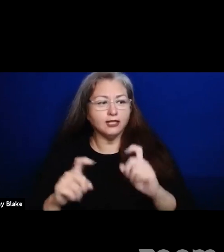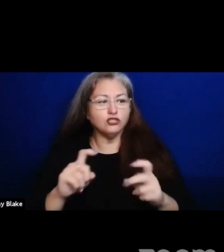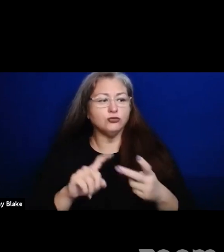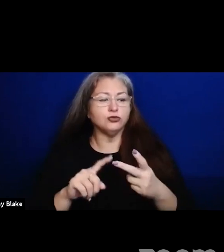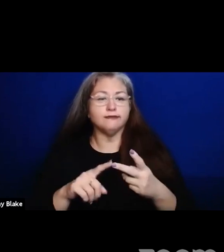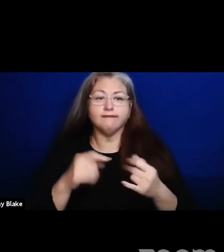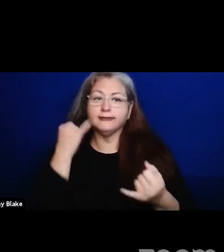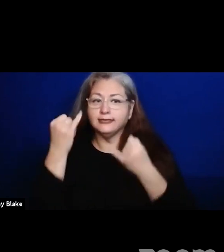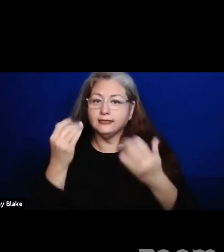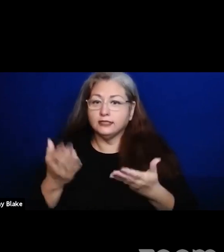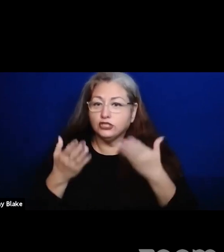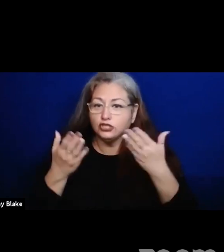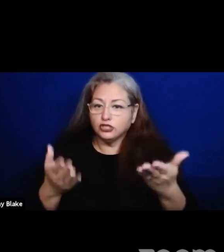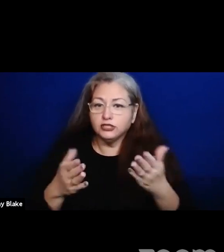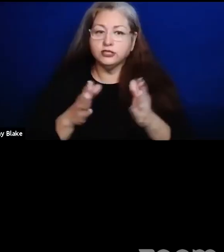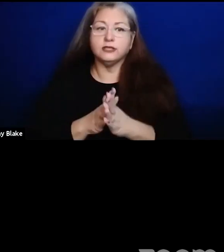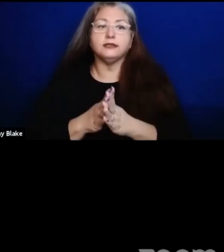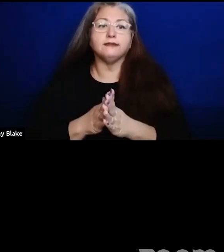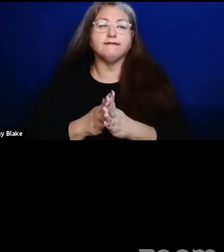suggestions